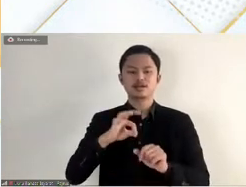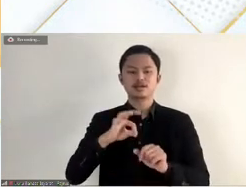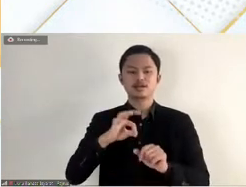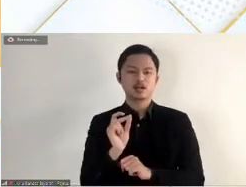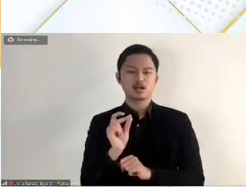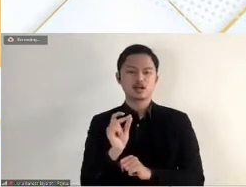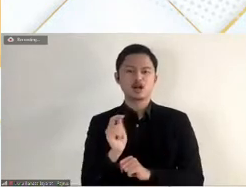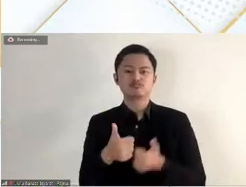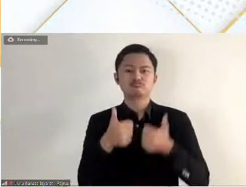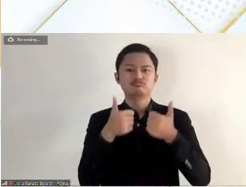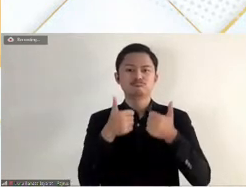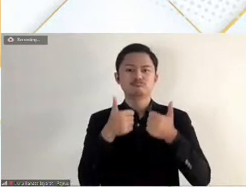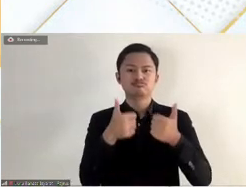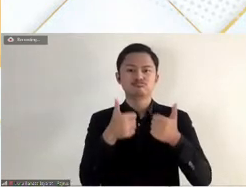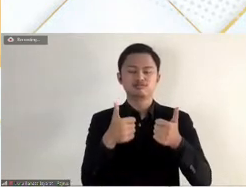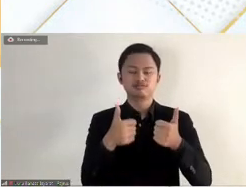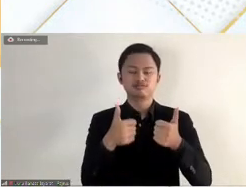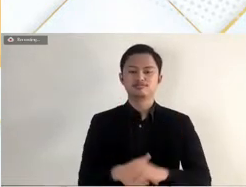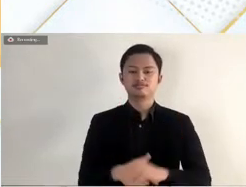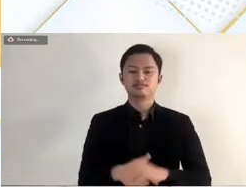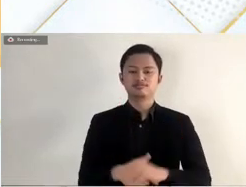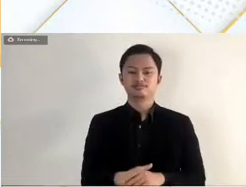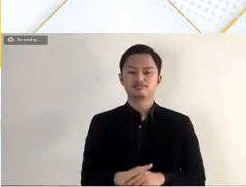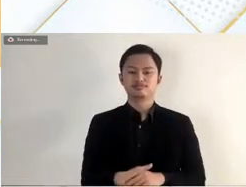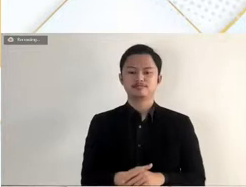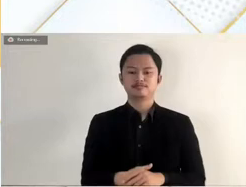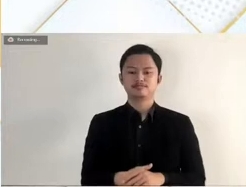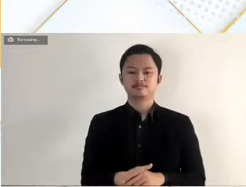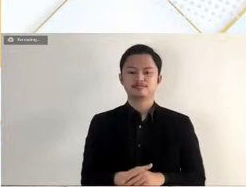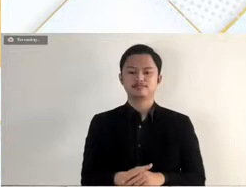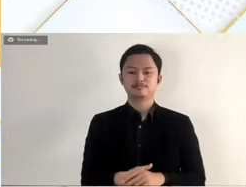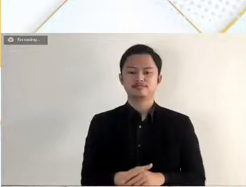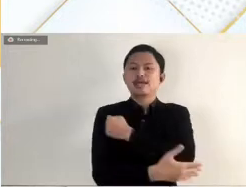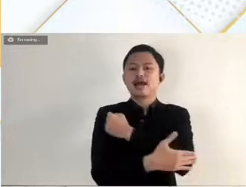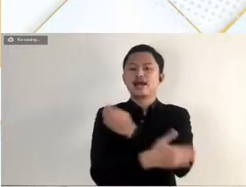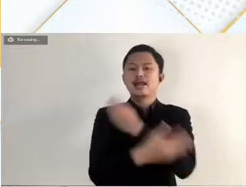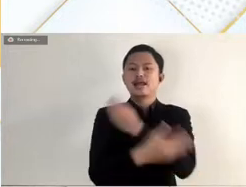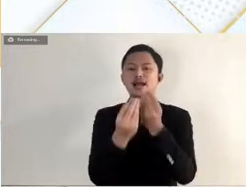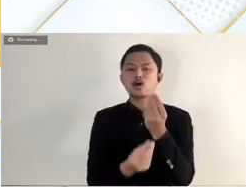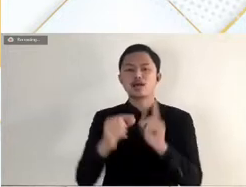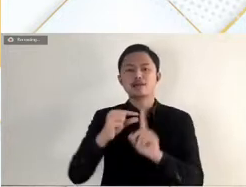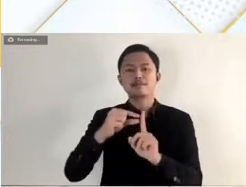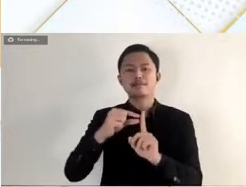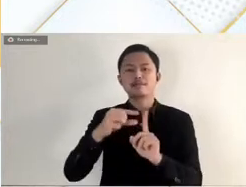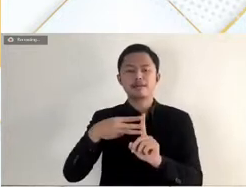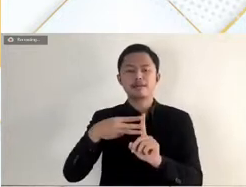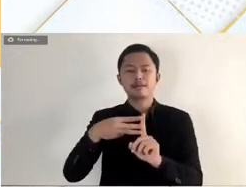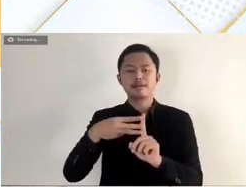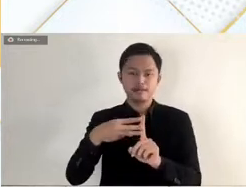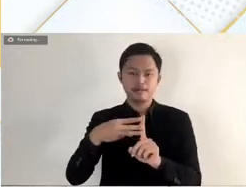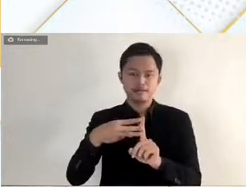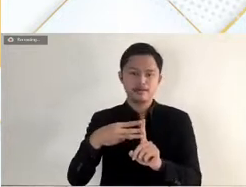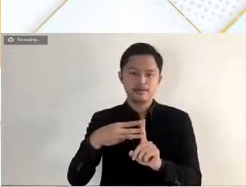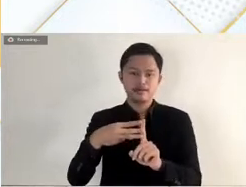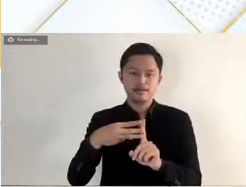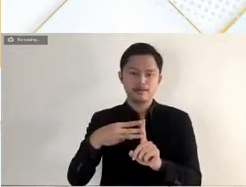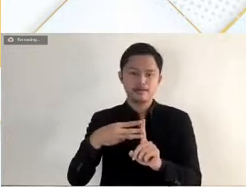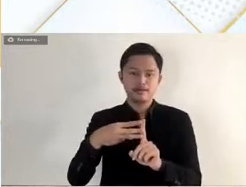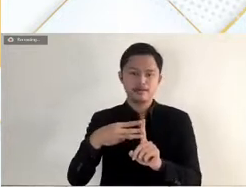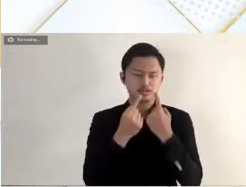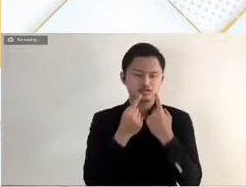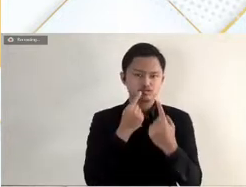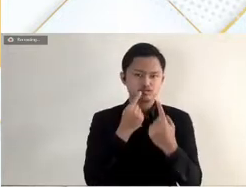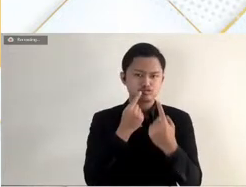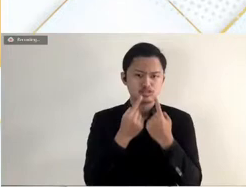unfortunately, some UN member countries had continued to use or had used the extensive diplomatic and financial